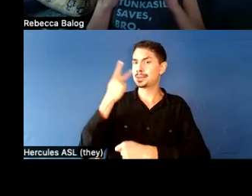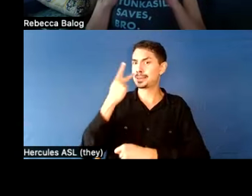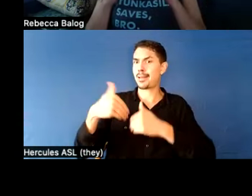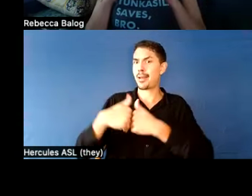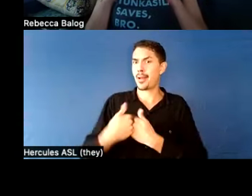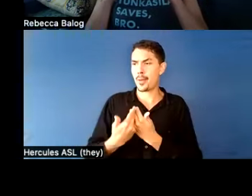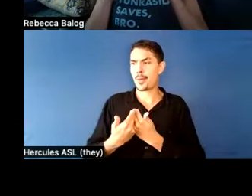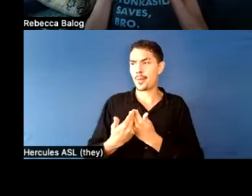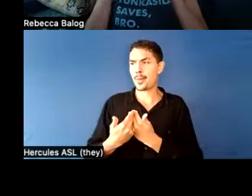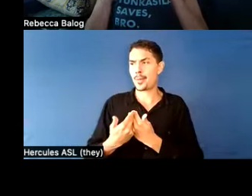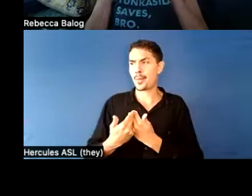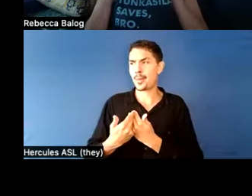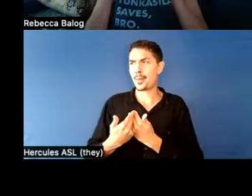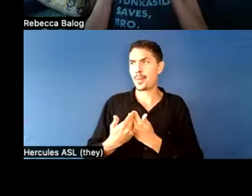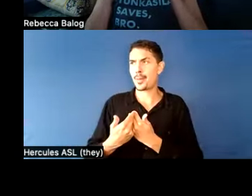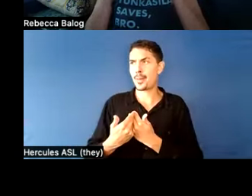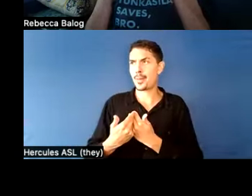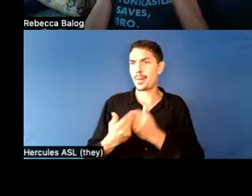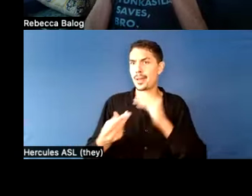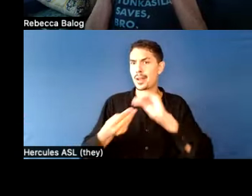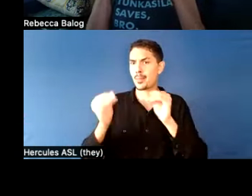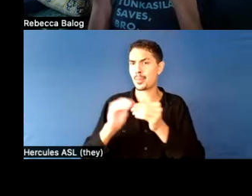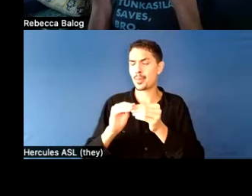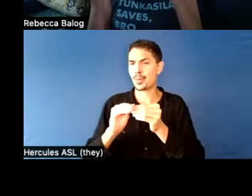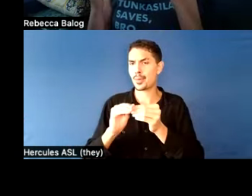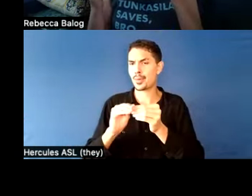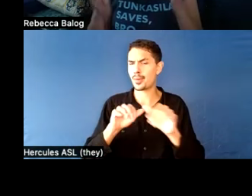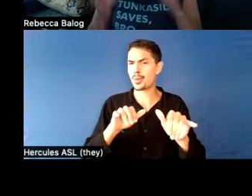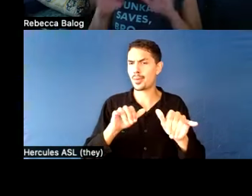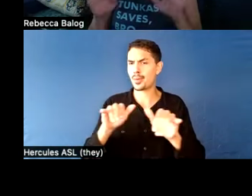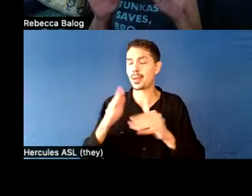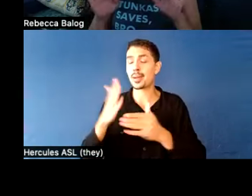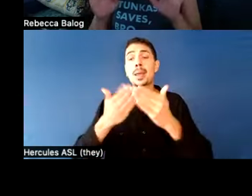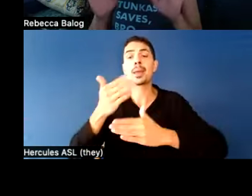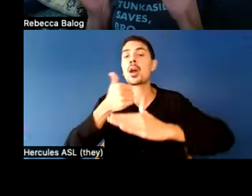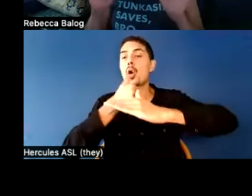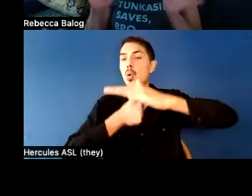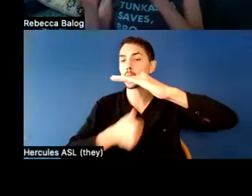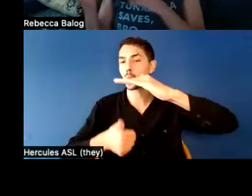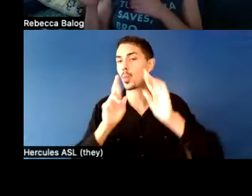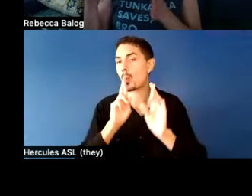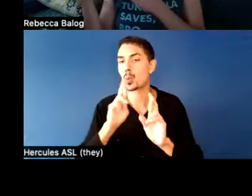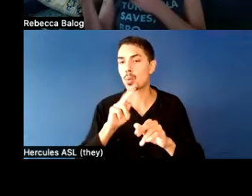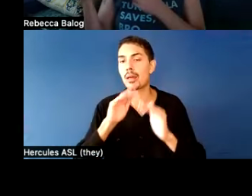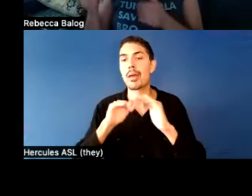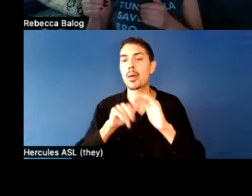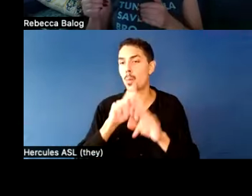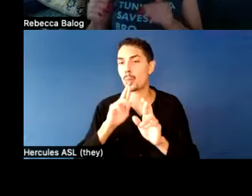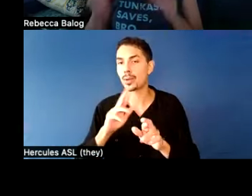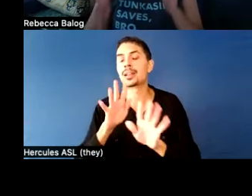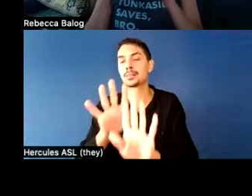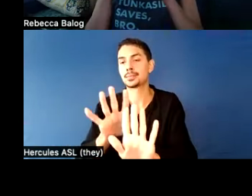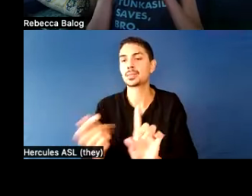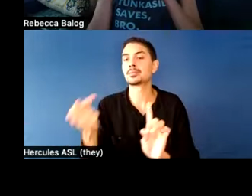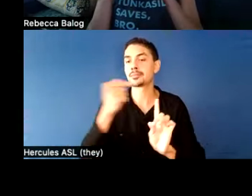how the numbers were just, and I know underreporting happens all the time. So that's a little toss back disclaimer,